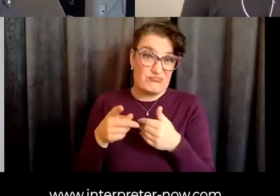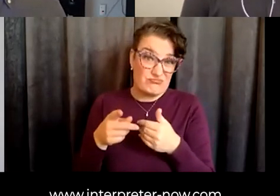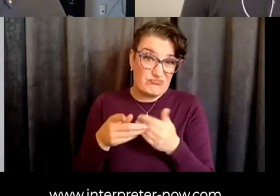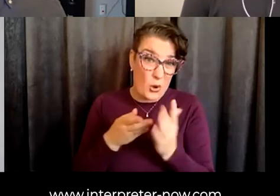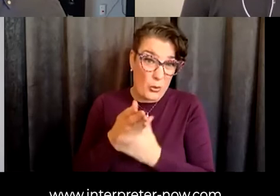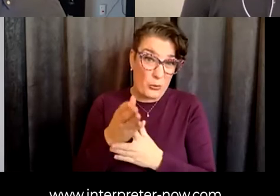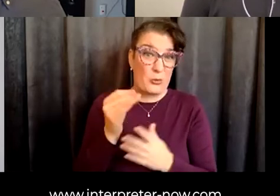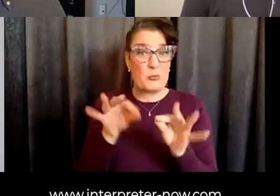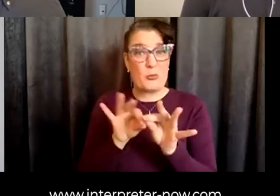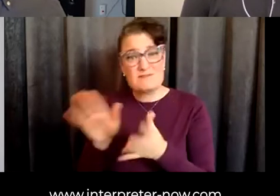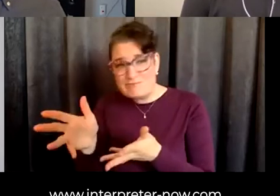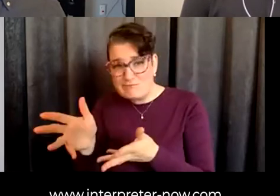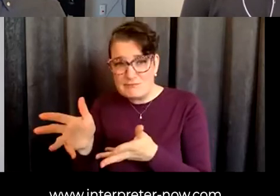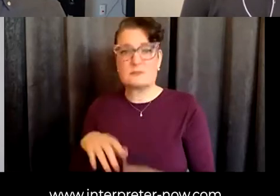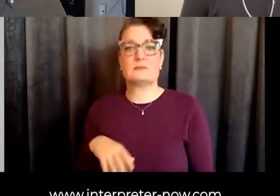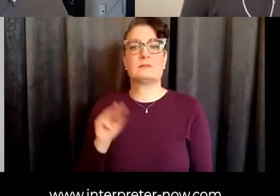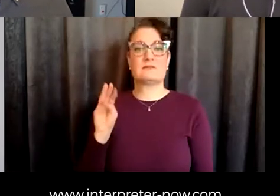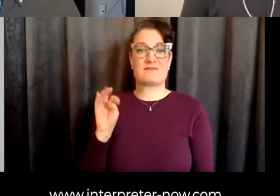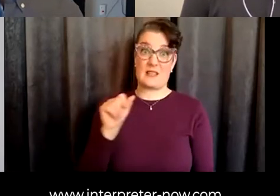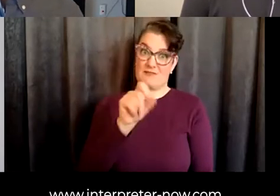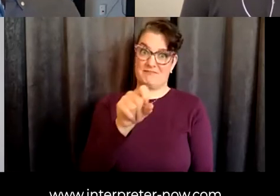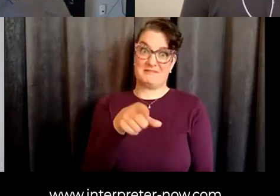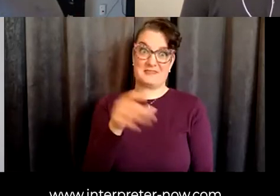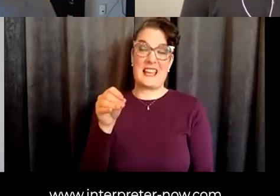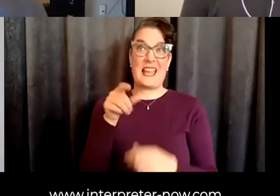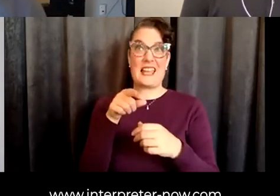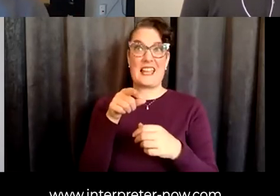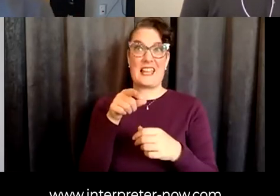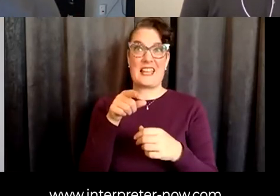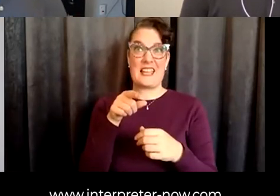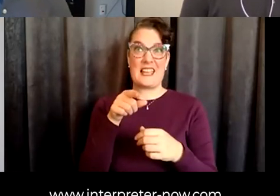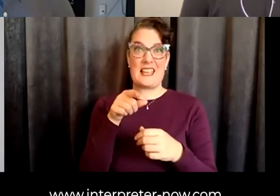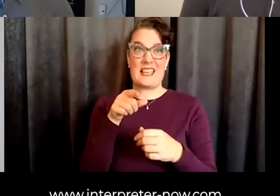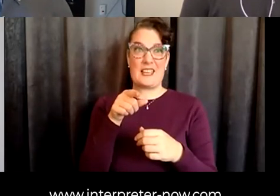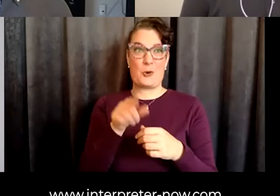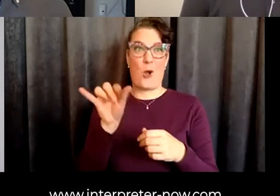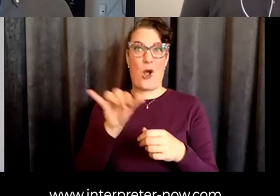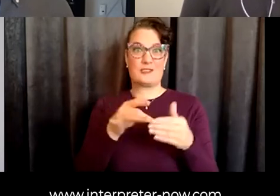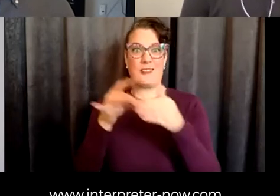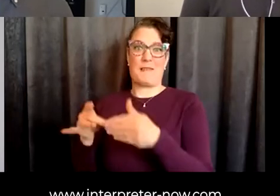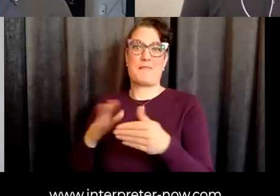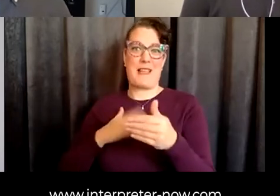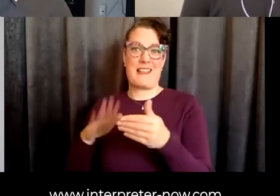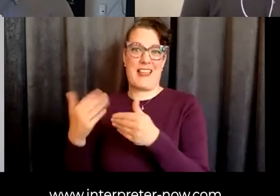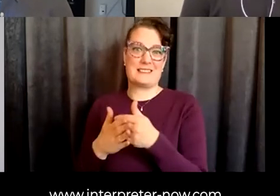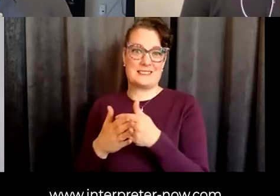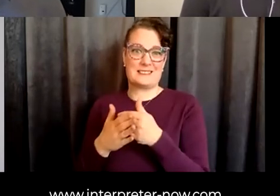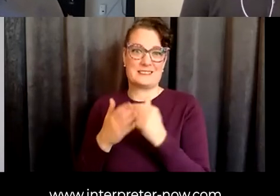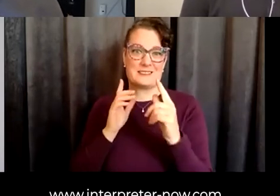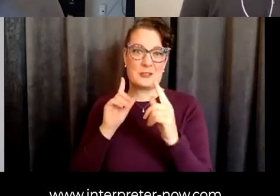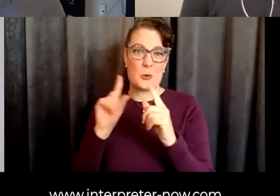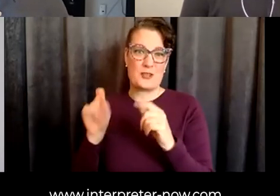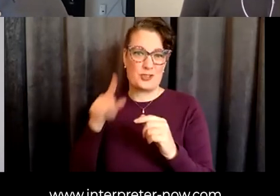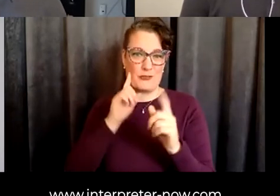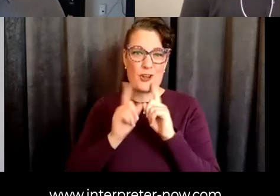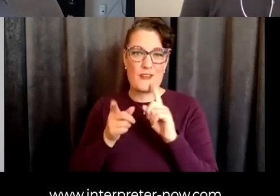that. Yeah. Yeah. And you're anticipating kind of where I want to go next with the conversation too. I just want to